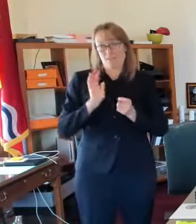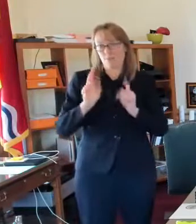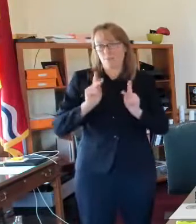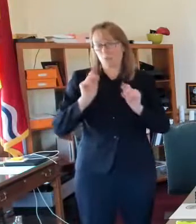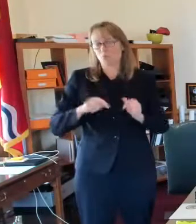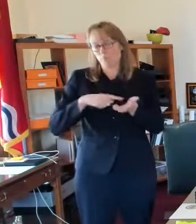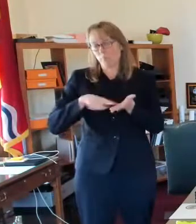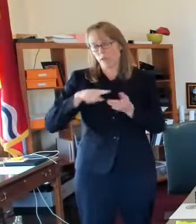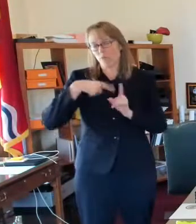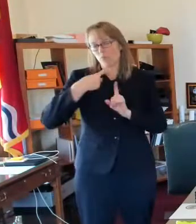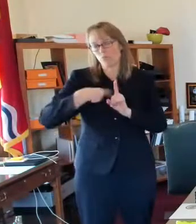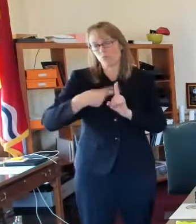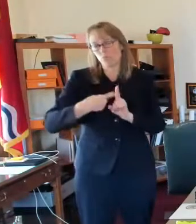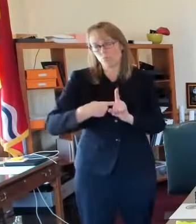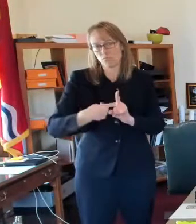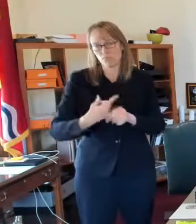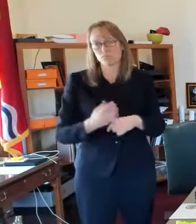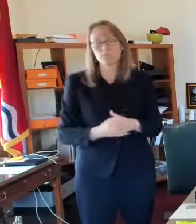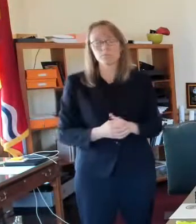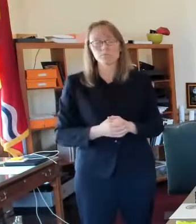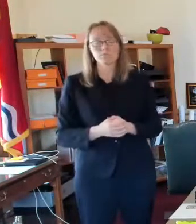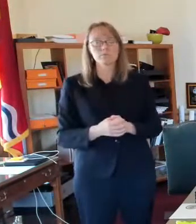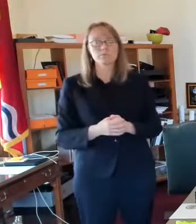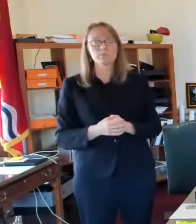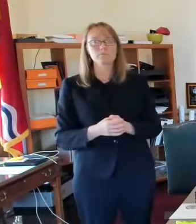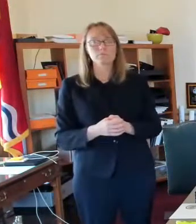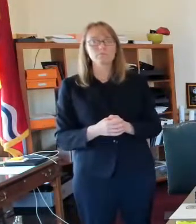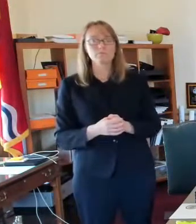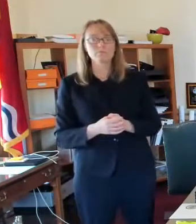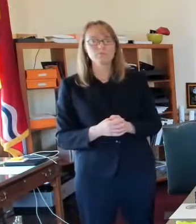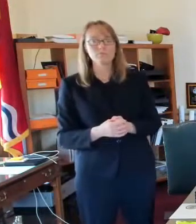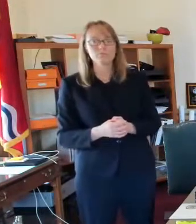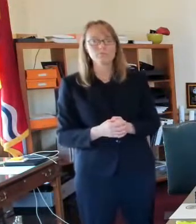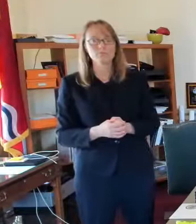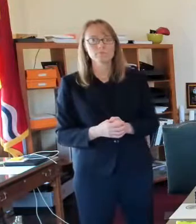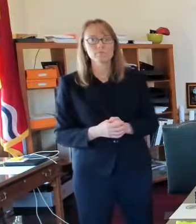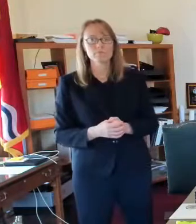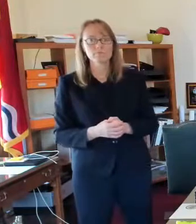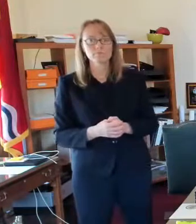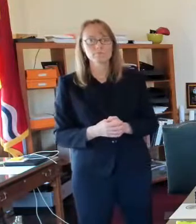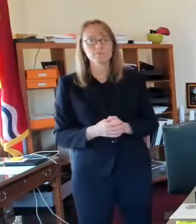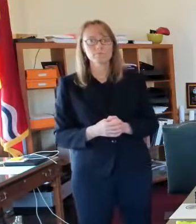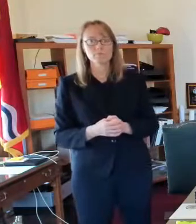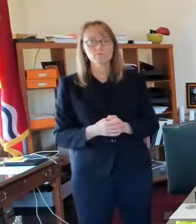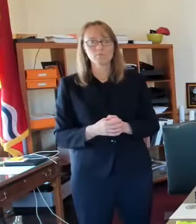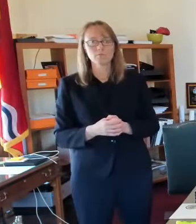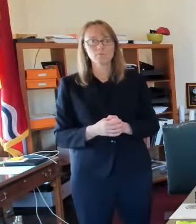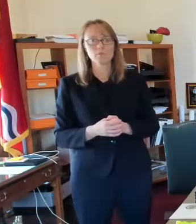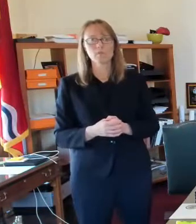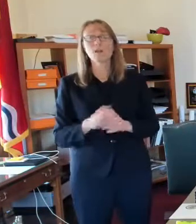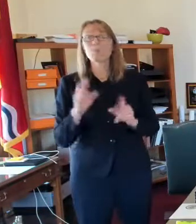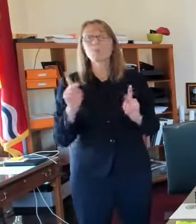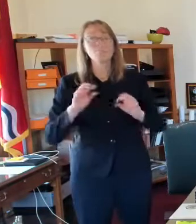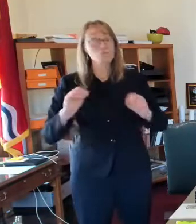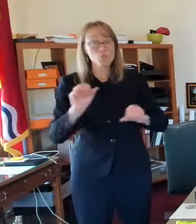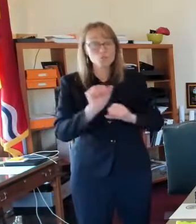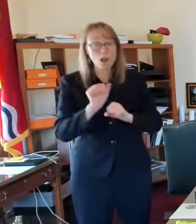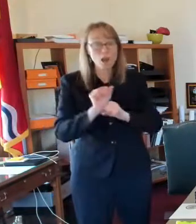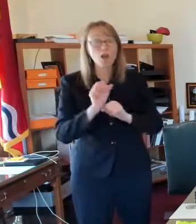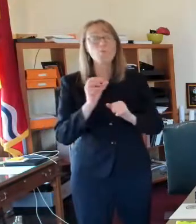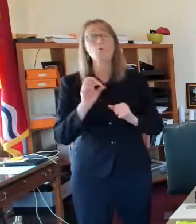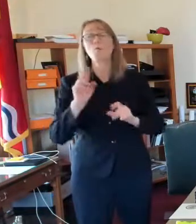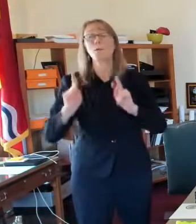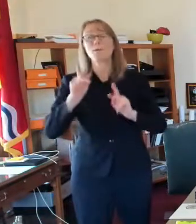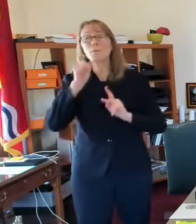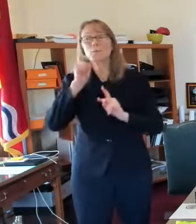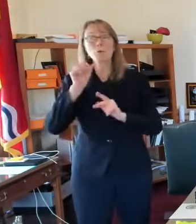so. We need more direct aid to people that are out of work or have had their hours